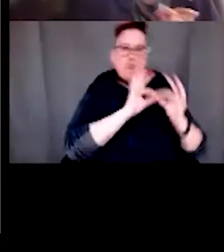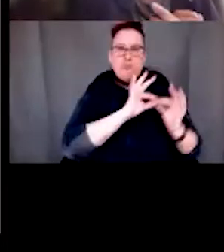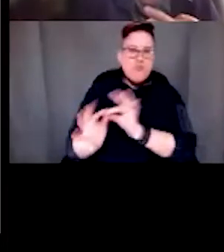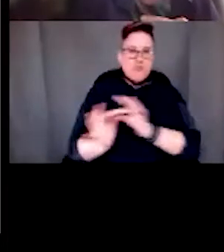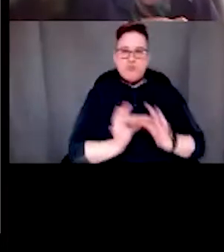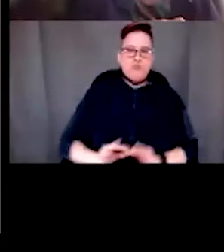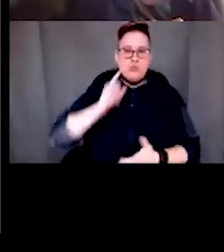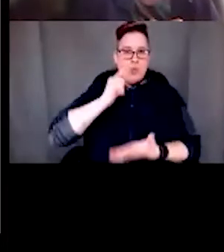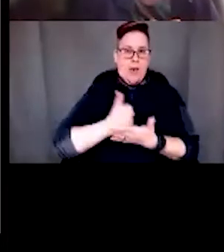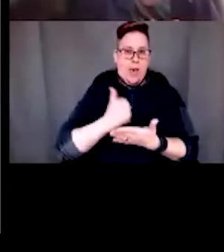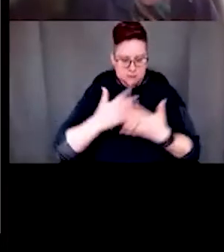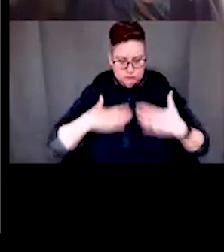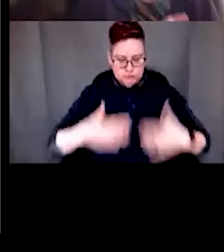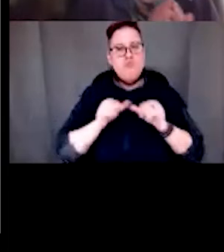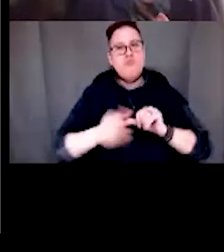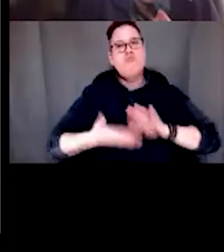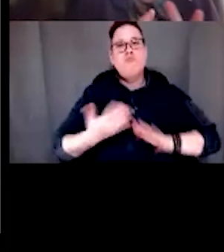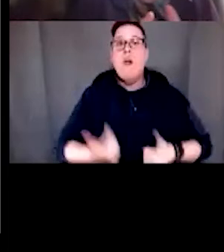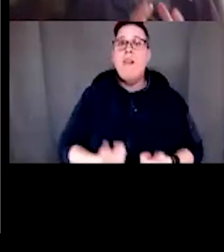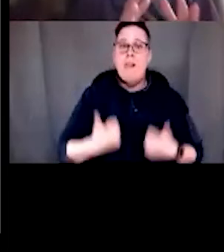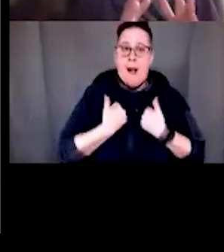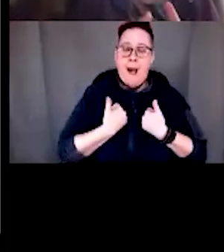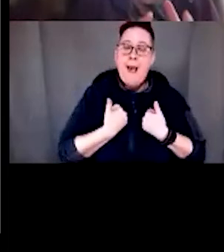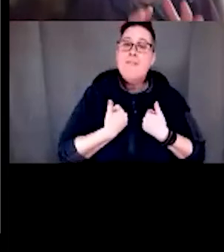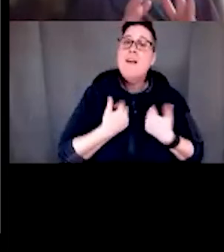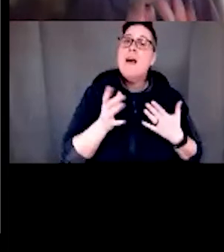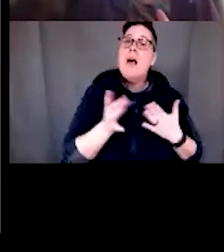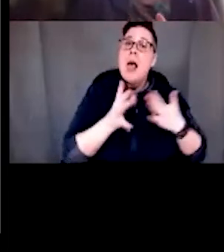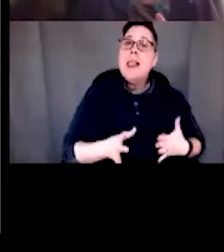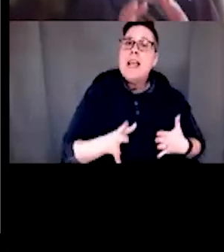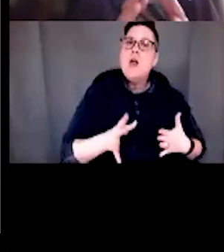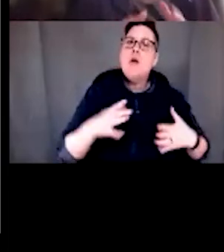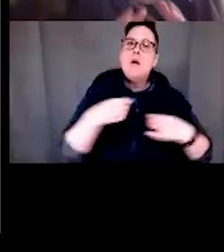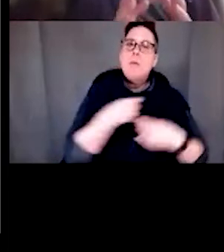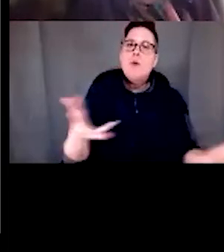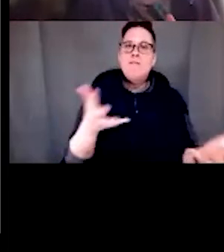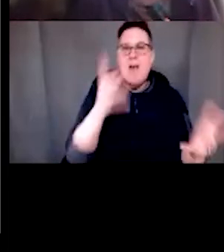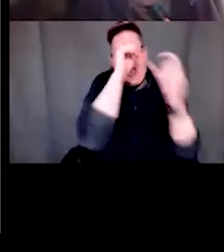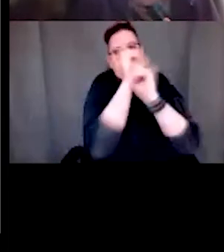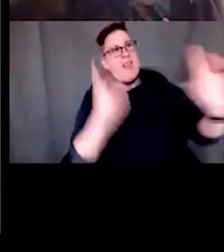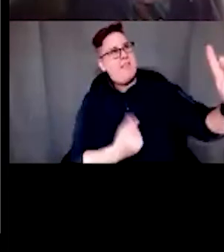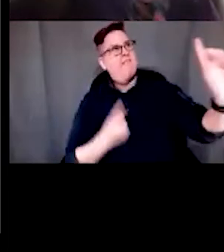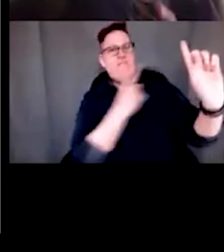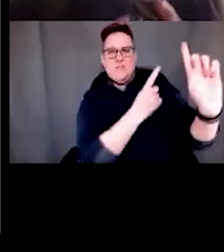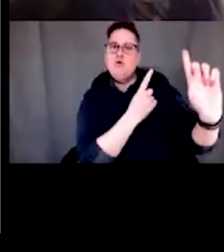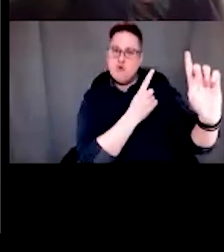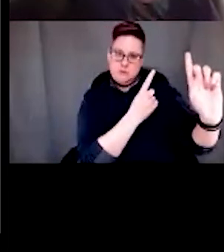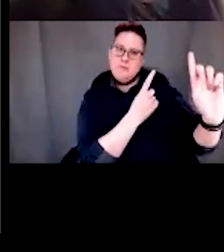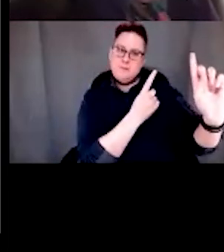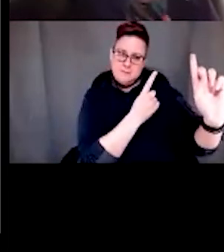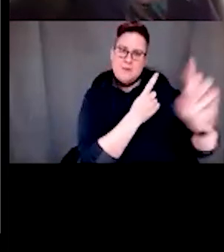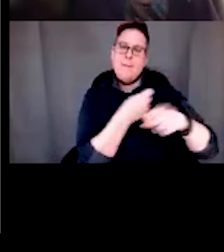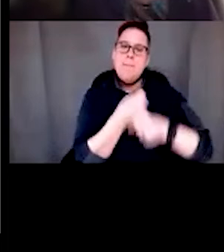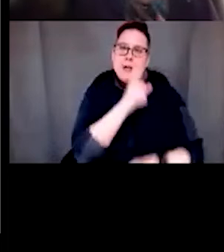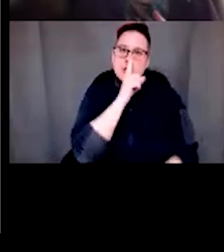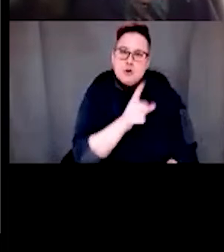keep an organization alive. And leaders have to provide the vision and the moral purpose and make sure